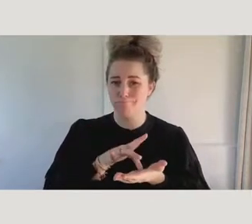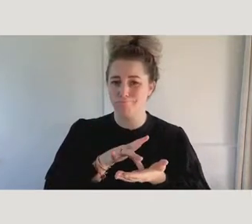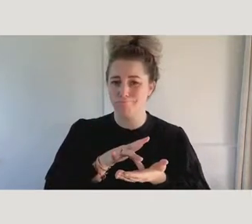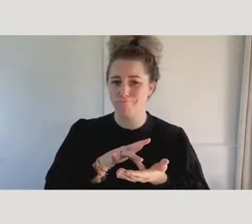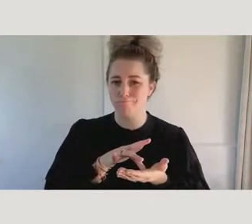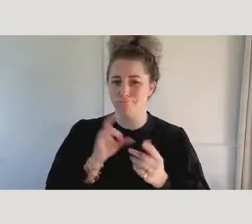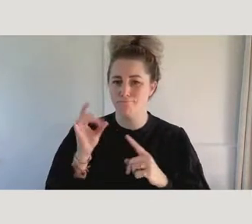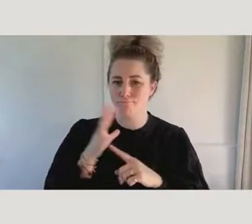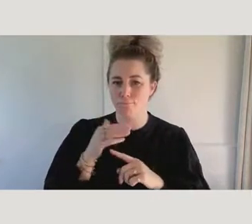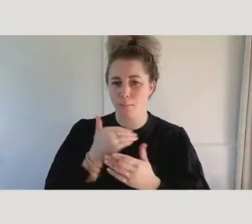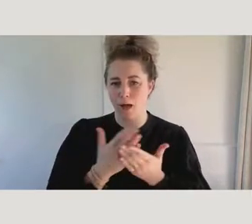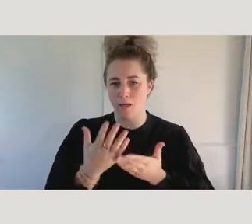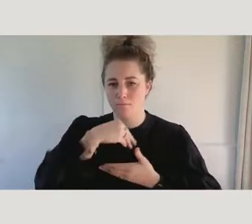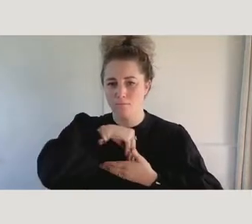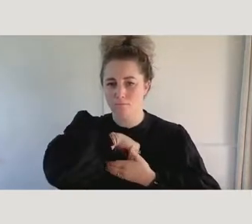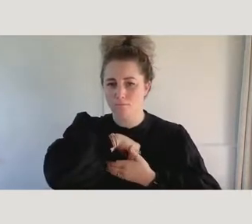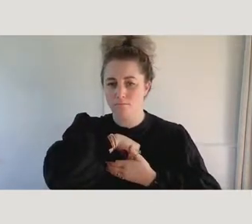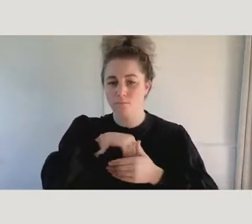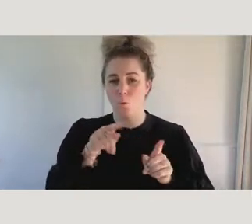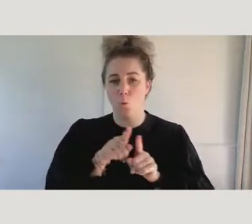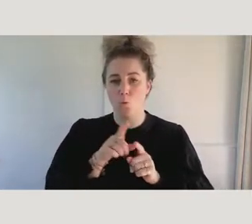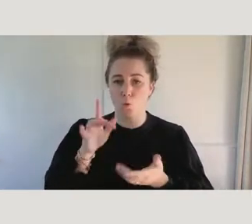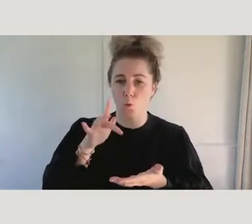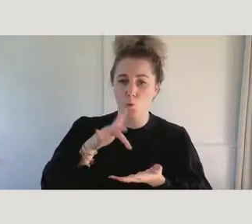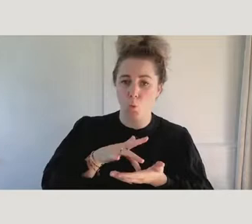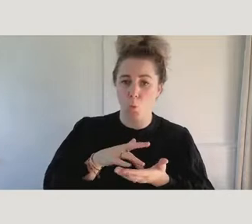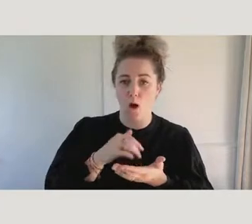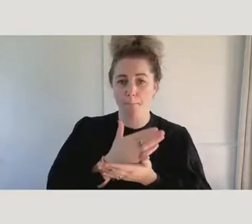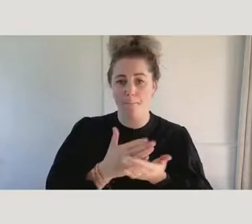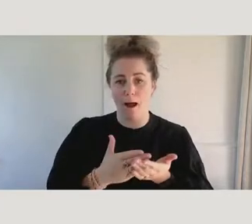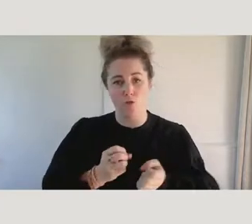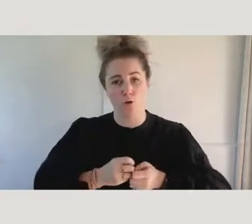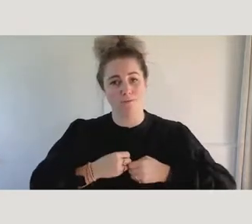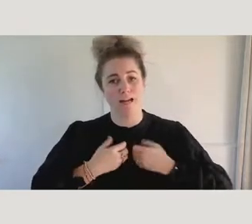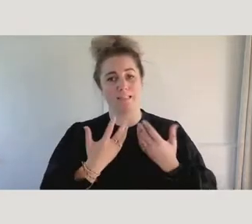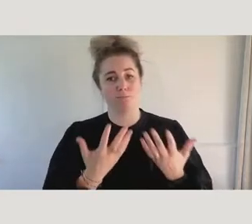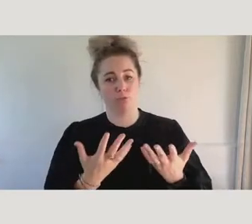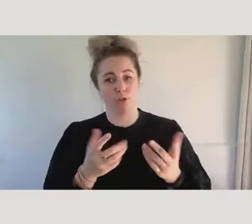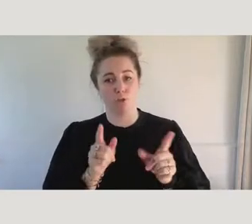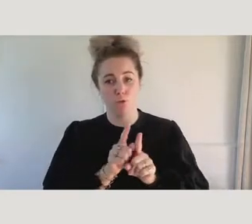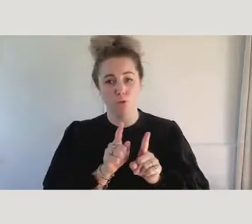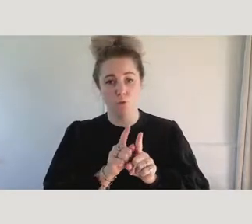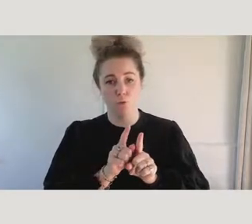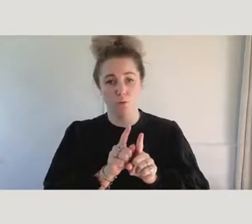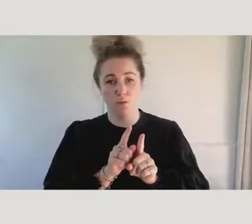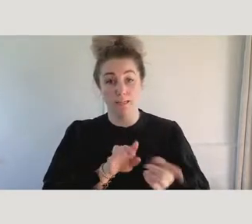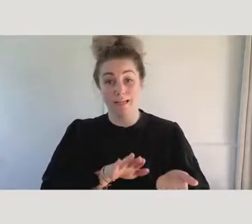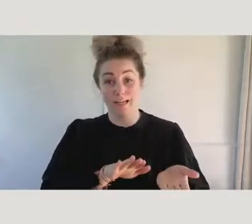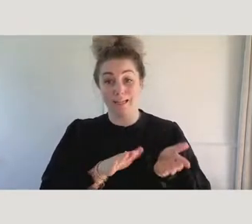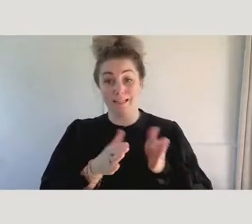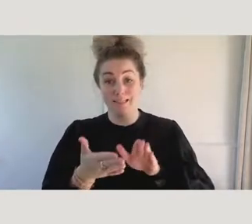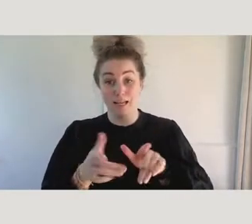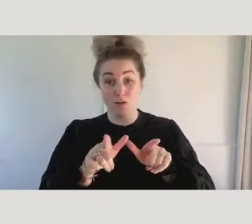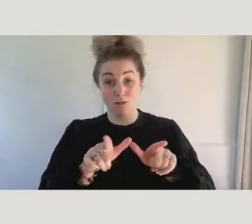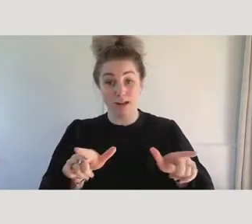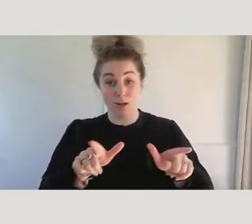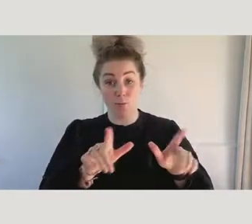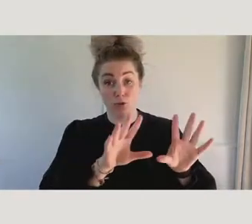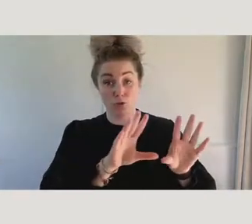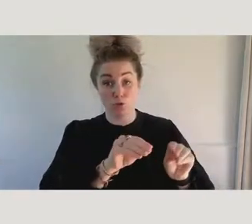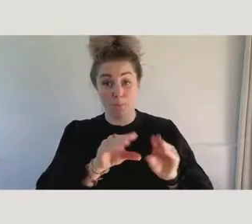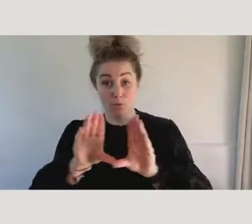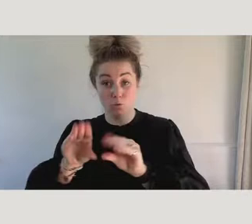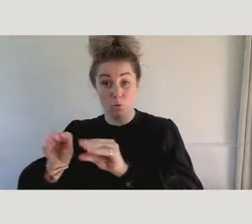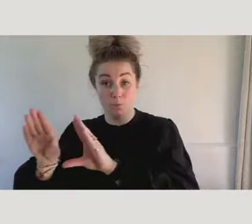being it's also a core part of our artistic expression the death of our languages in the